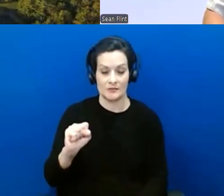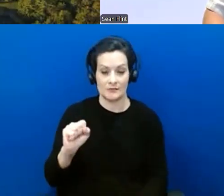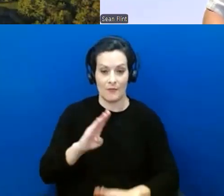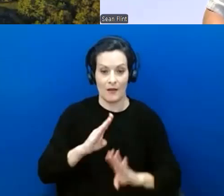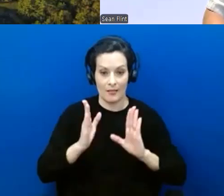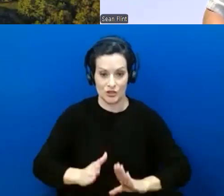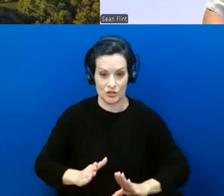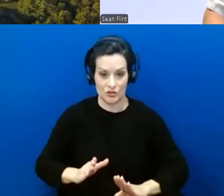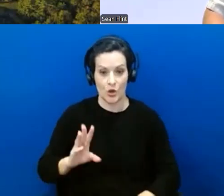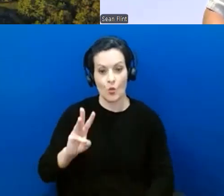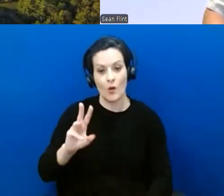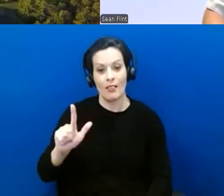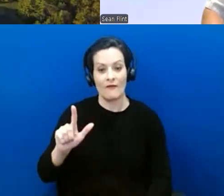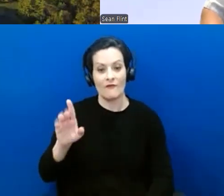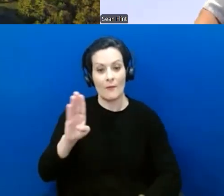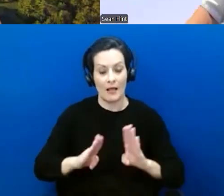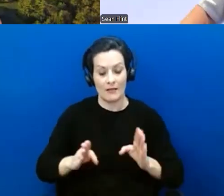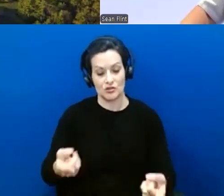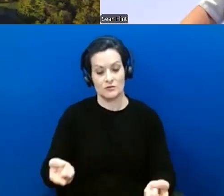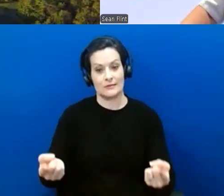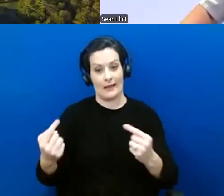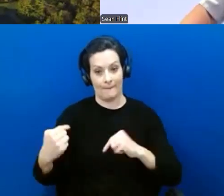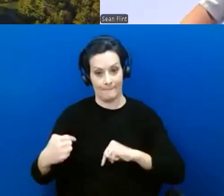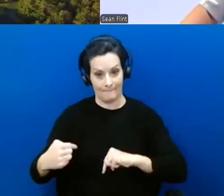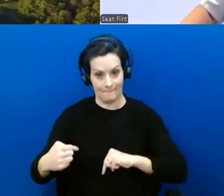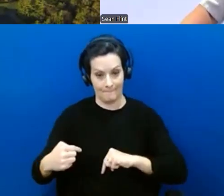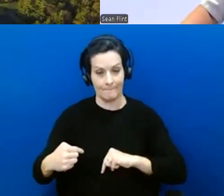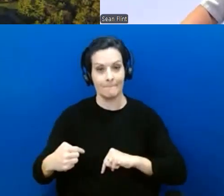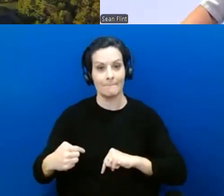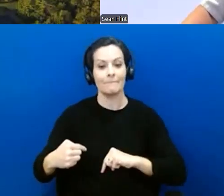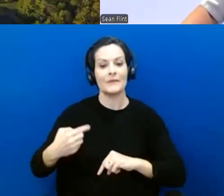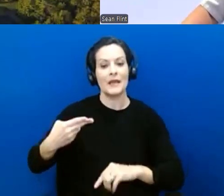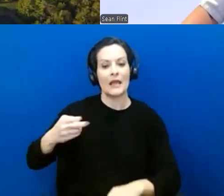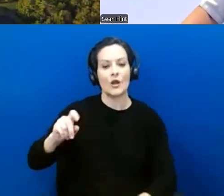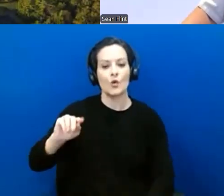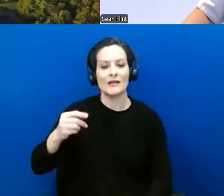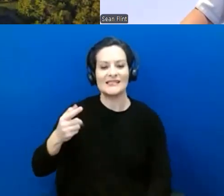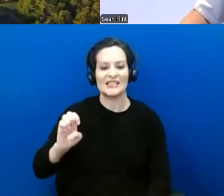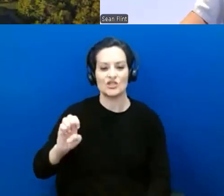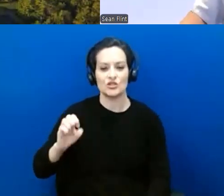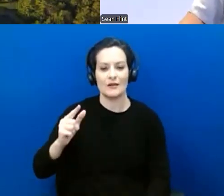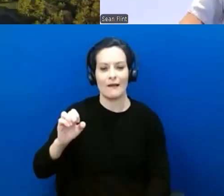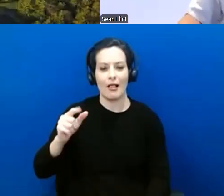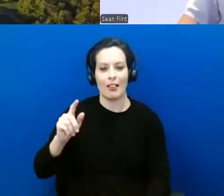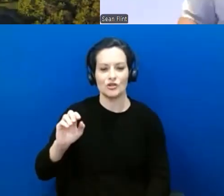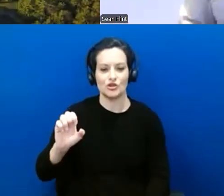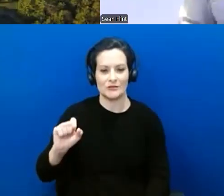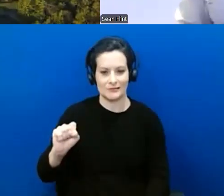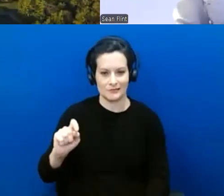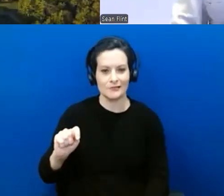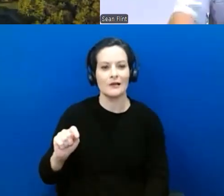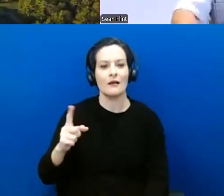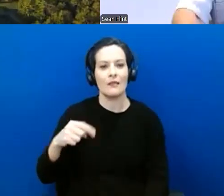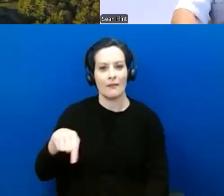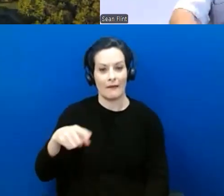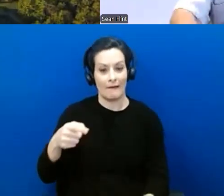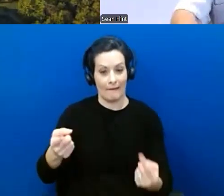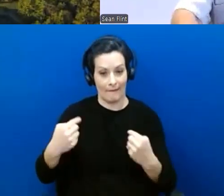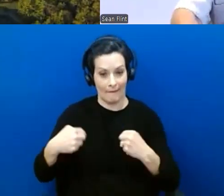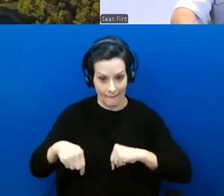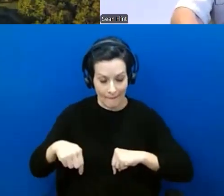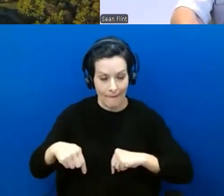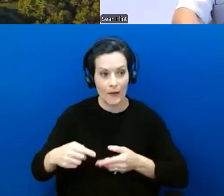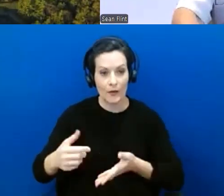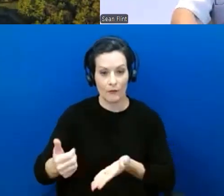wildlife biologists, the heritage ecologists, and we brought in social scientists, and it completely